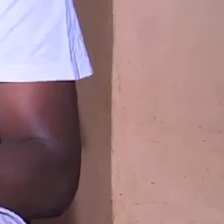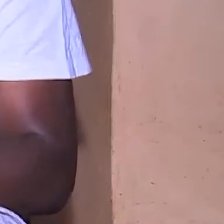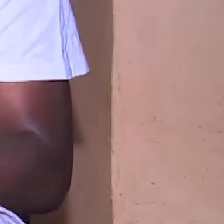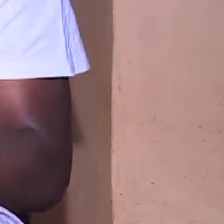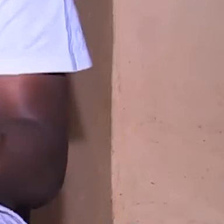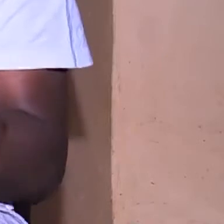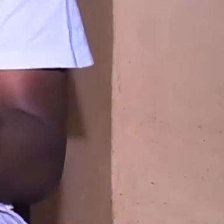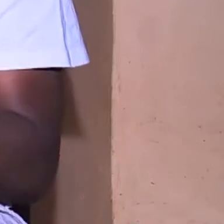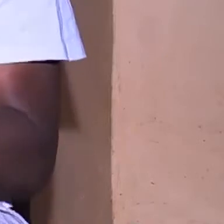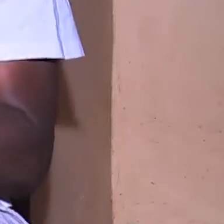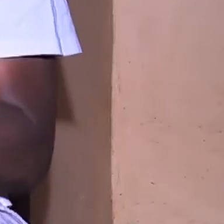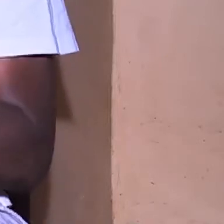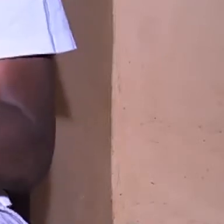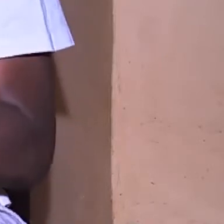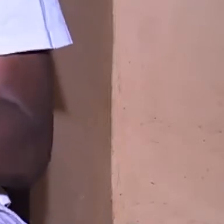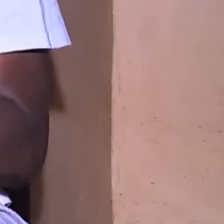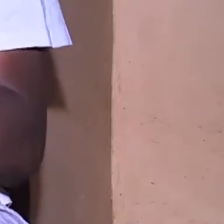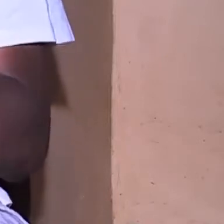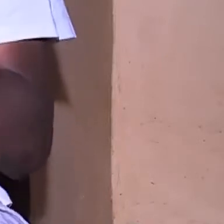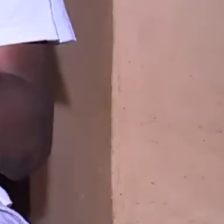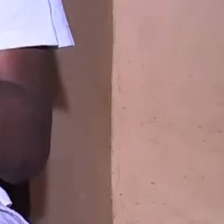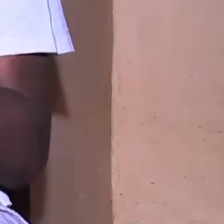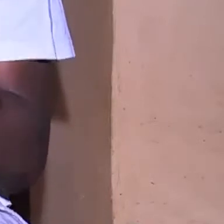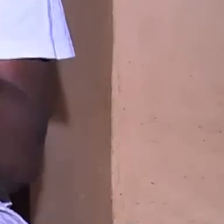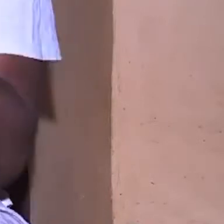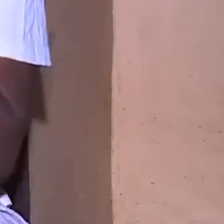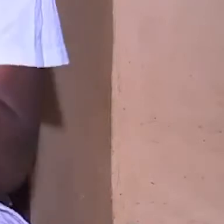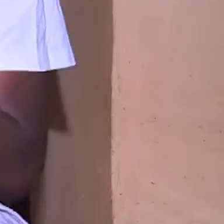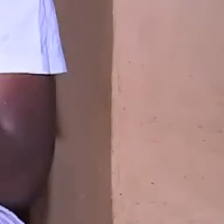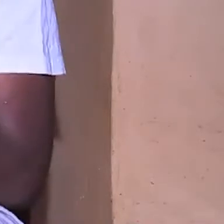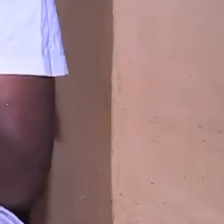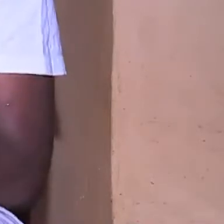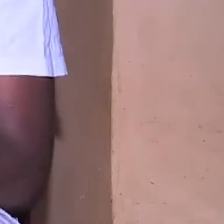that. Yeah, huyu ni boo boo.